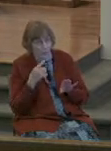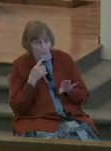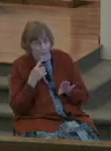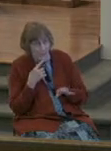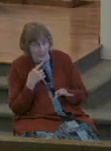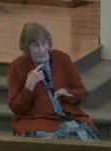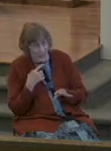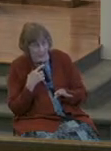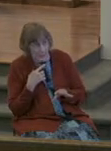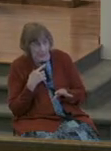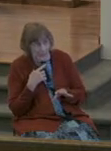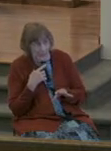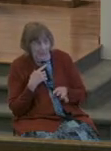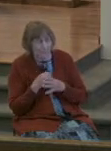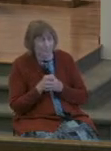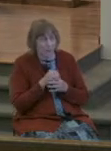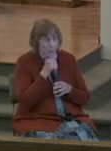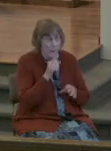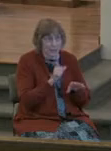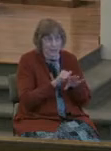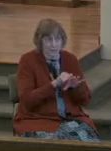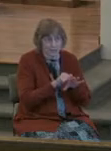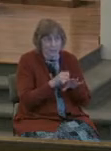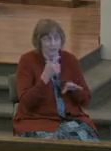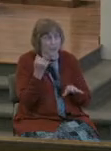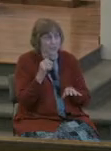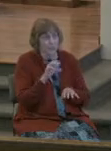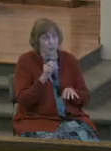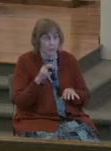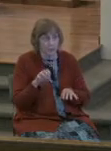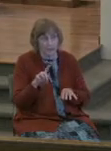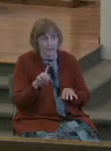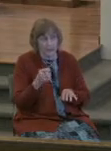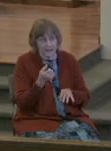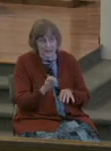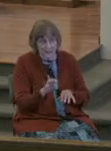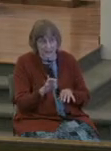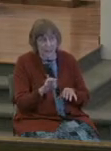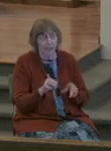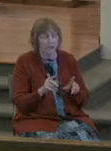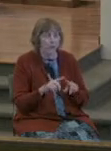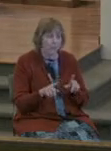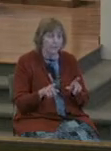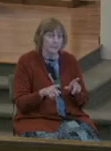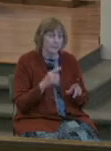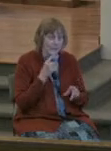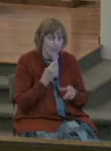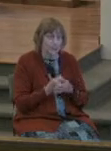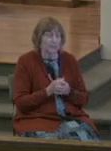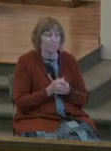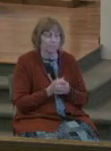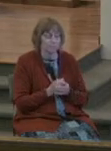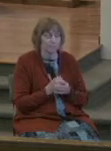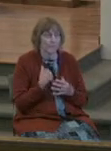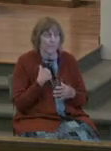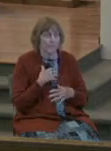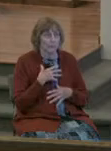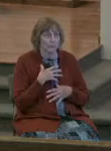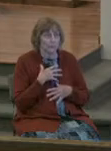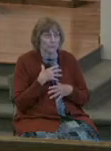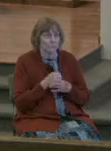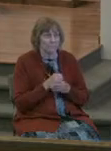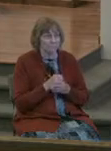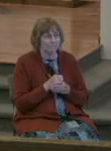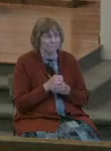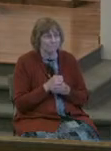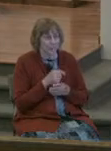we're not doing door knocking now because of COVID-19. But seriously, I'm always like, man, are they